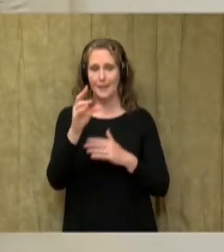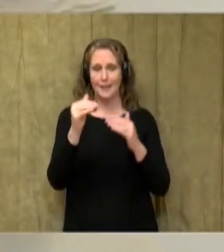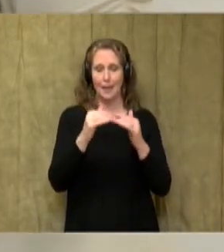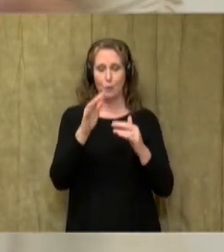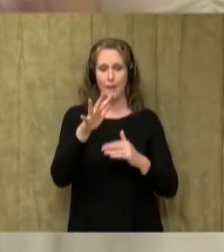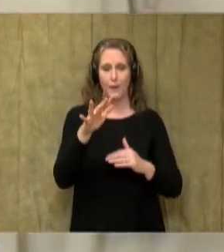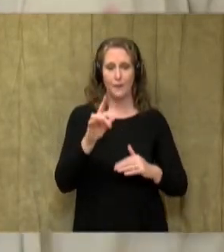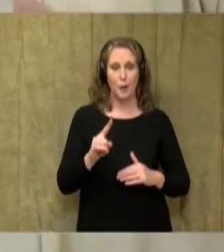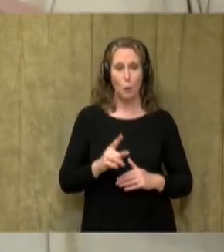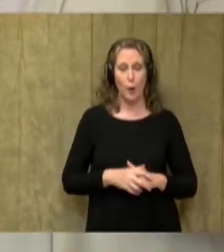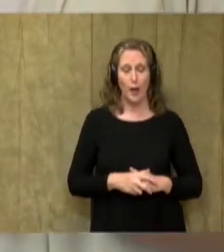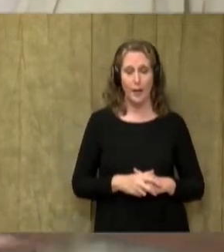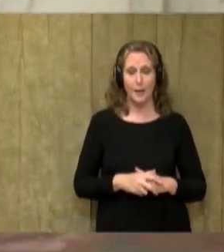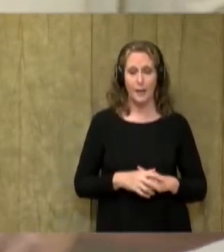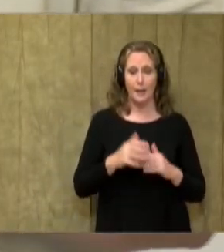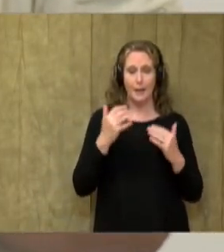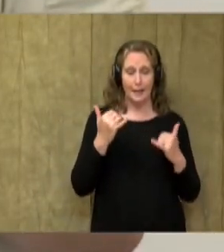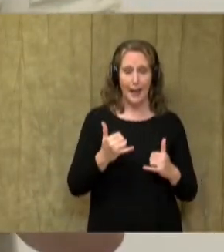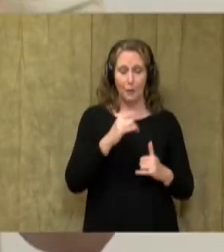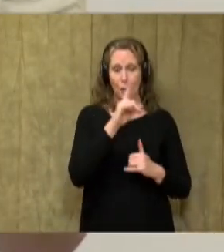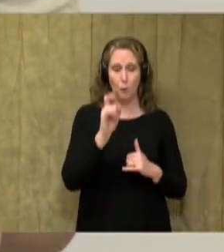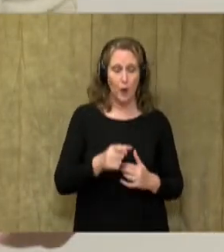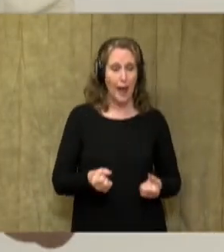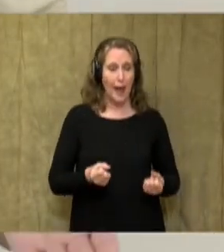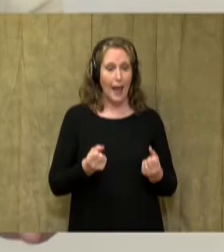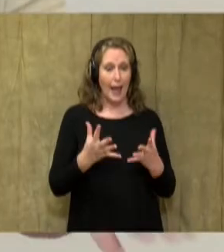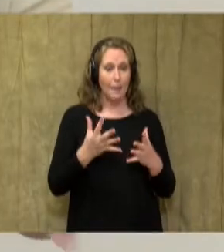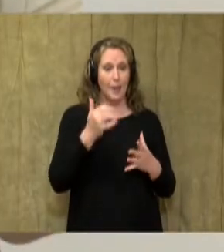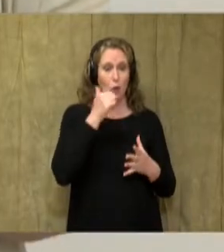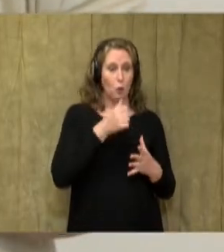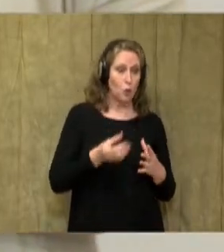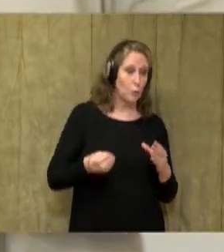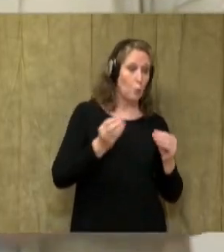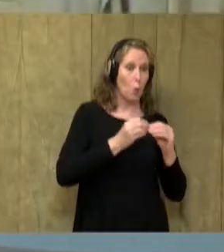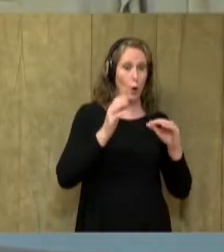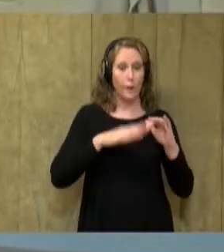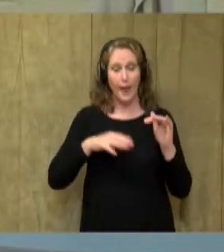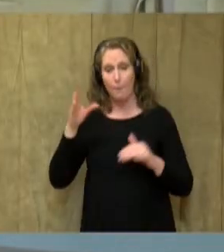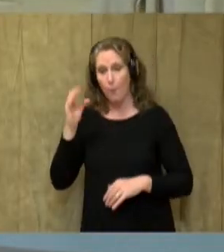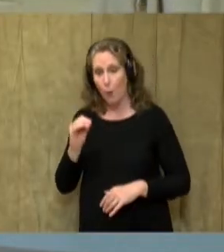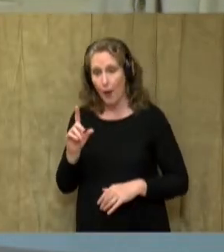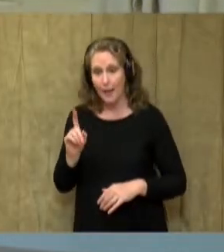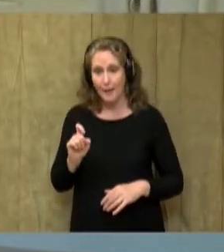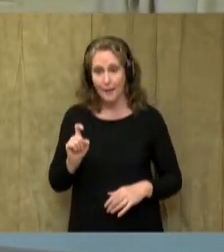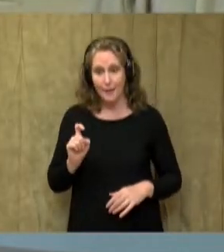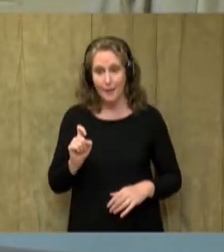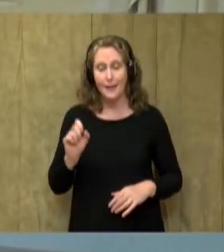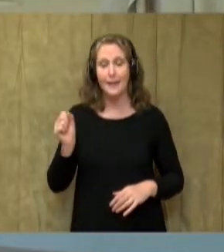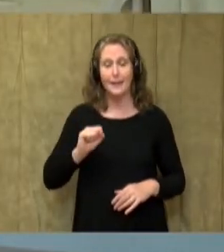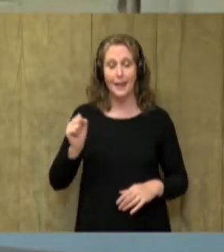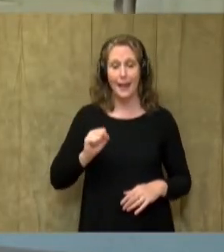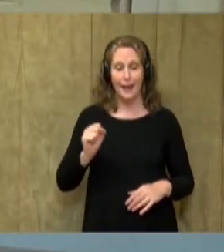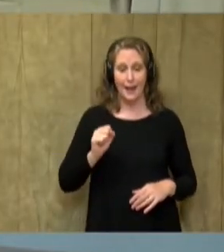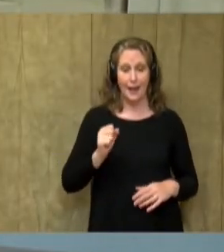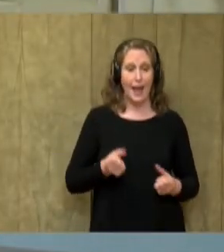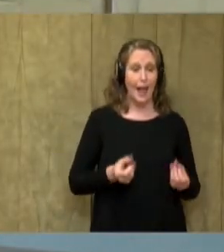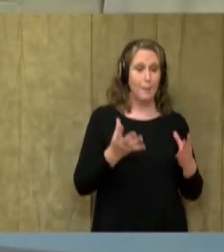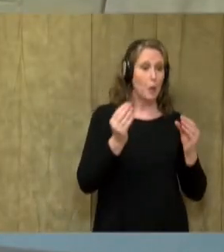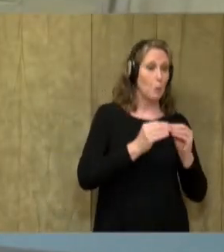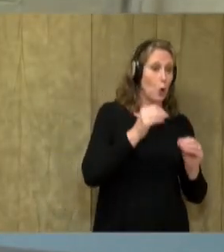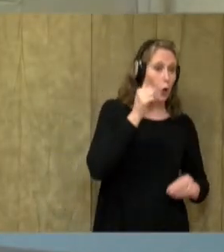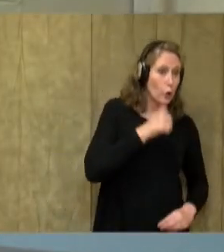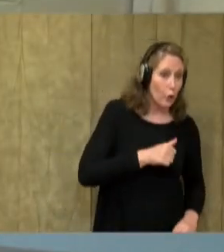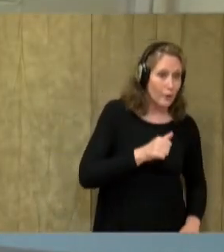51. So now, can we answer that problem? How many more girls are there than boys? Yes, there are